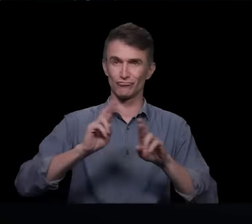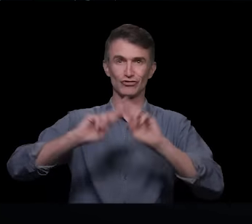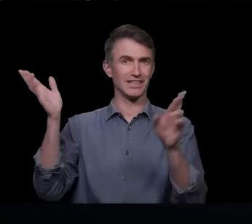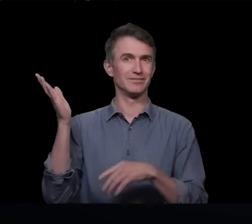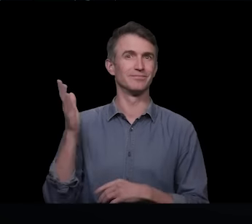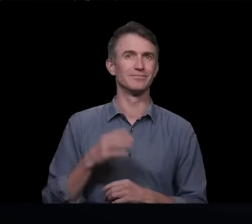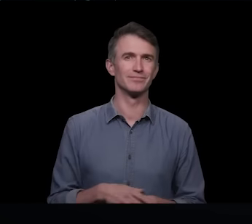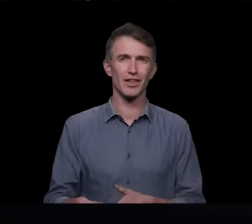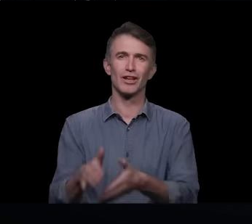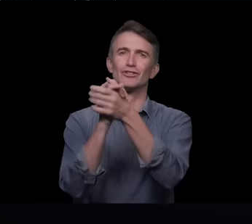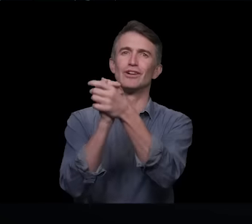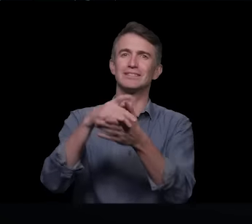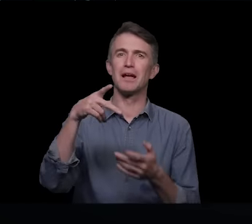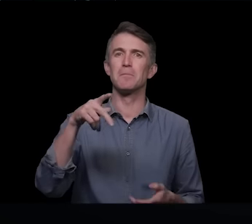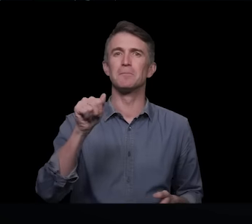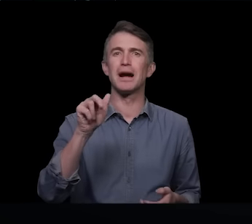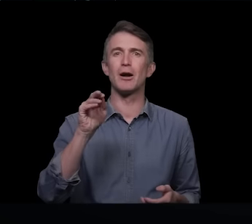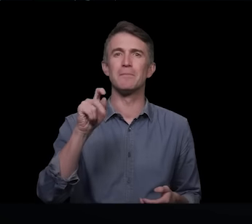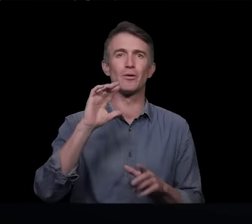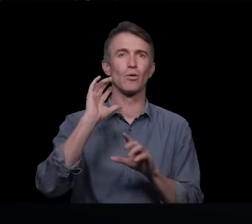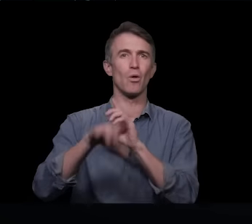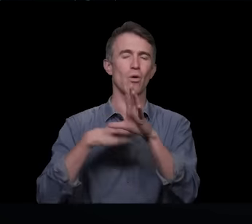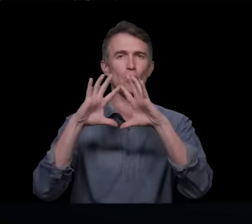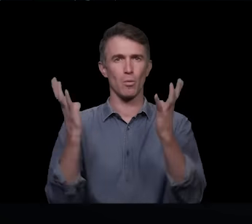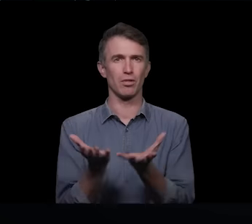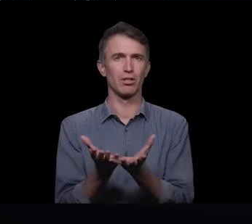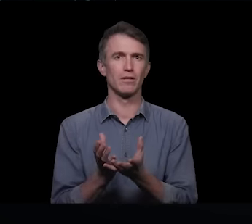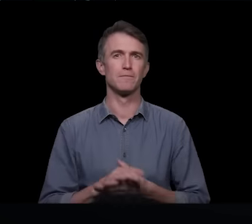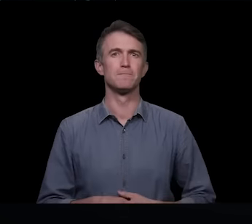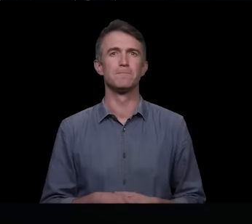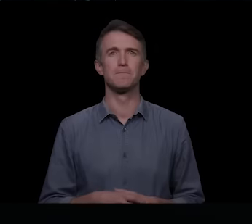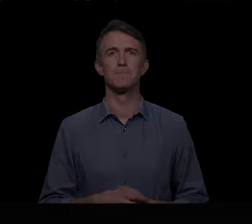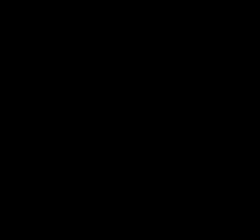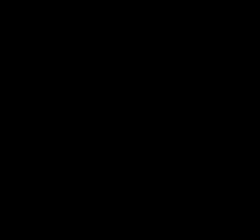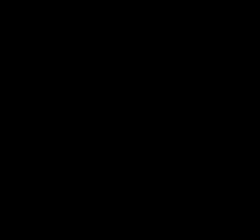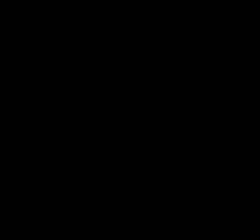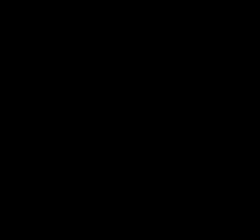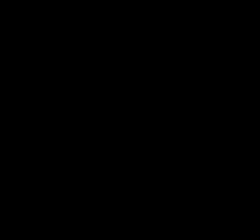these guys are there for you. Congratulations, Paramount Global.